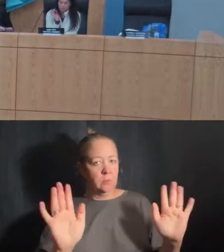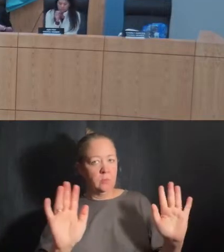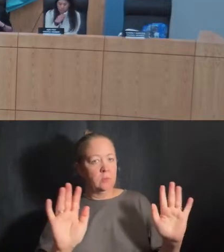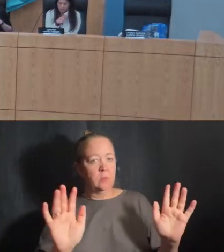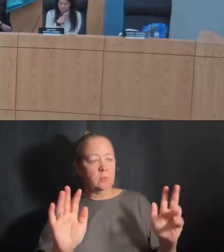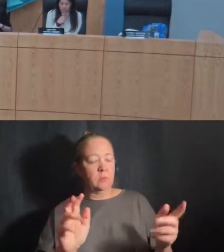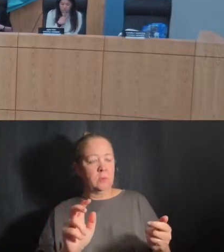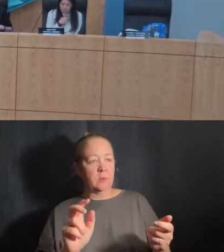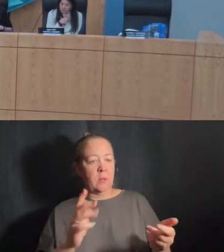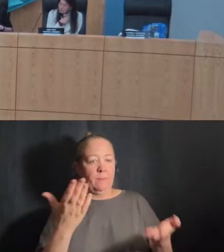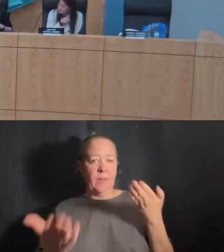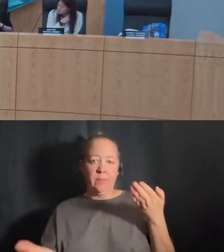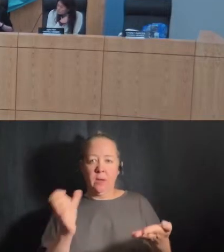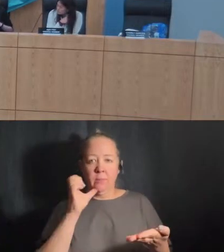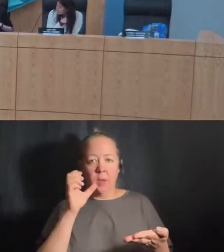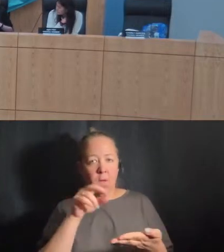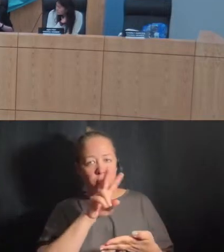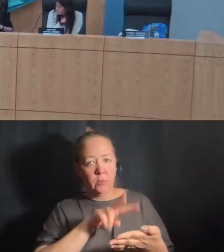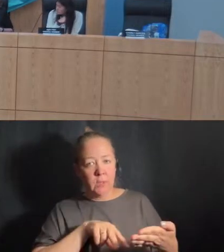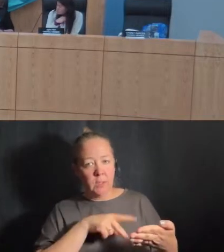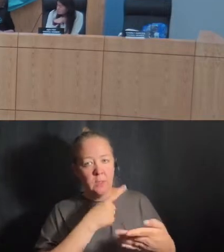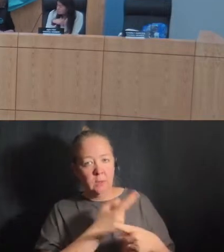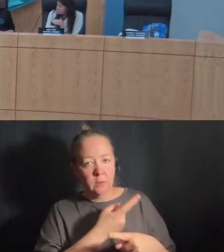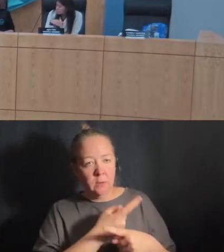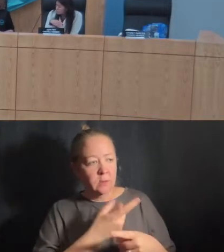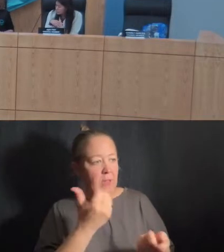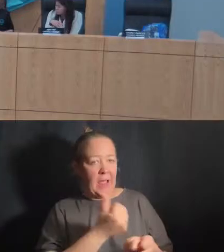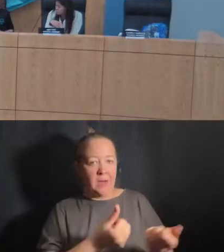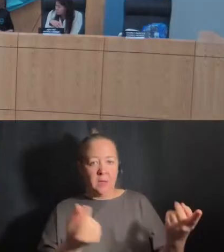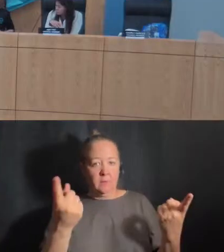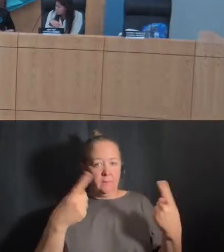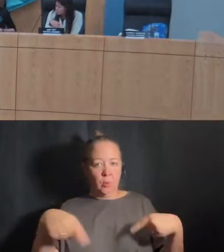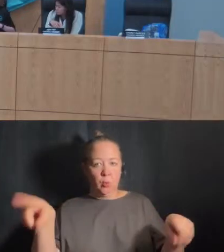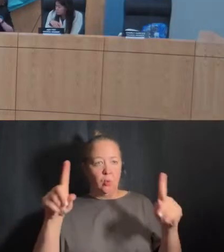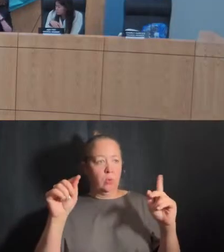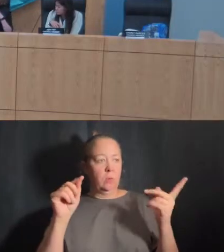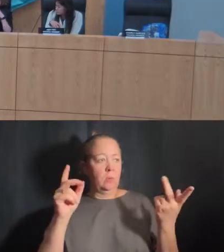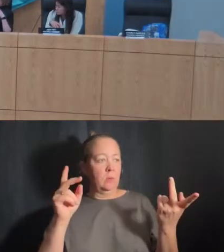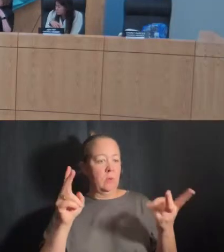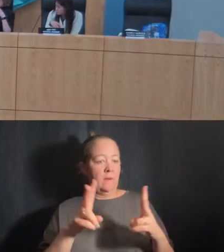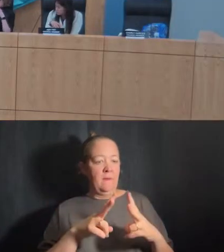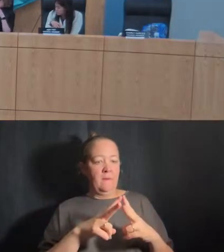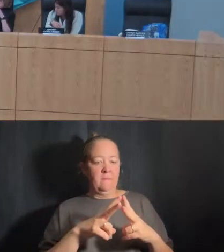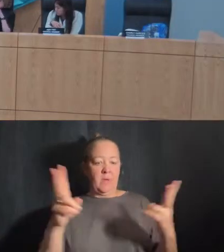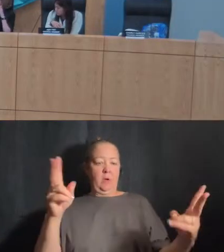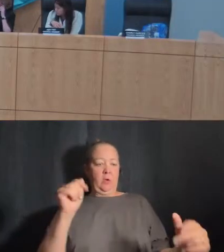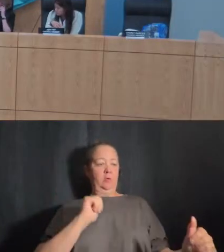I'm misreading it. Are any of you dramatically uncomfortable with the